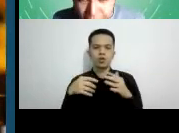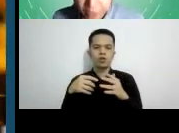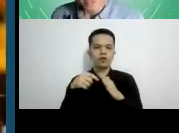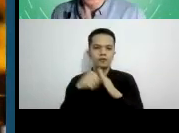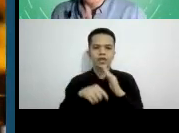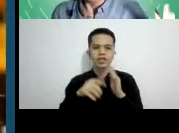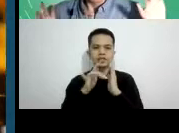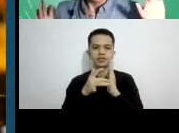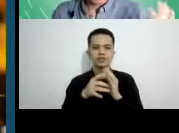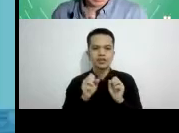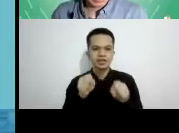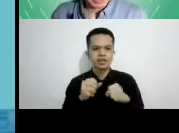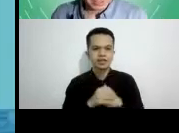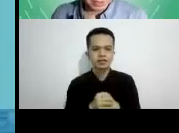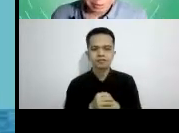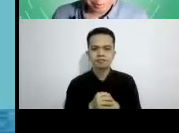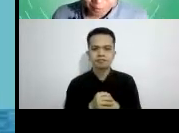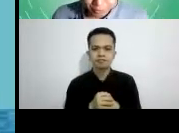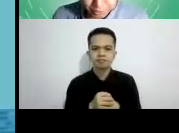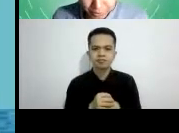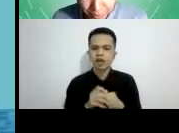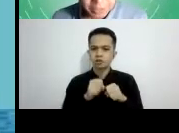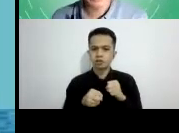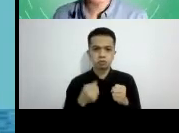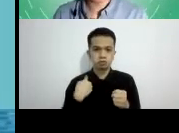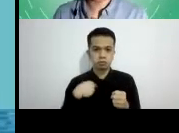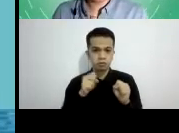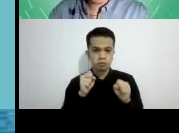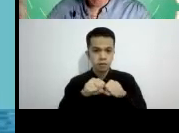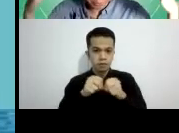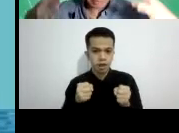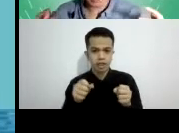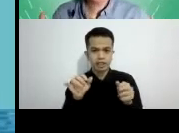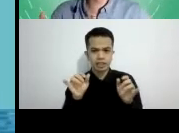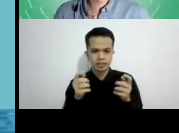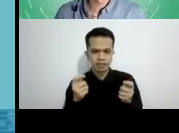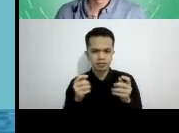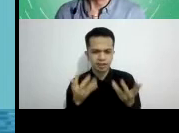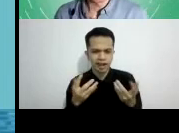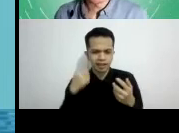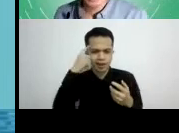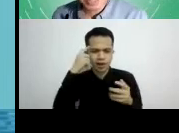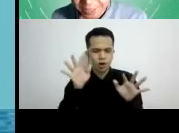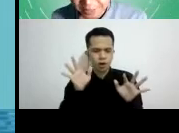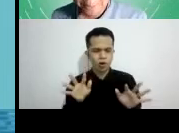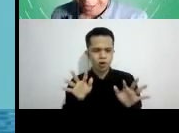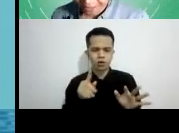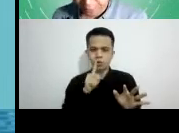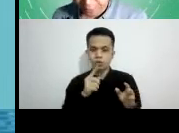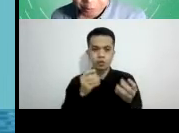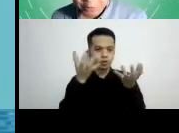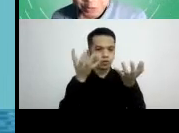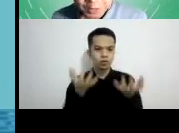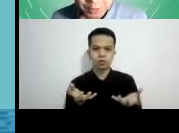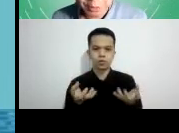So let's put a break and let our brains sort of cool down. I know it's quite a lot. And